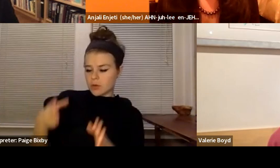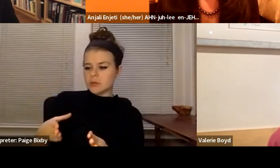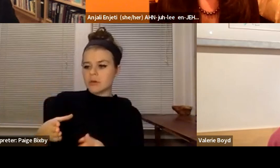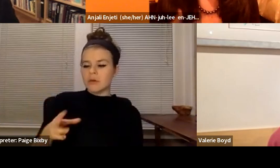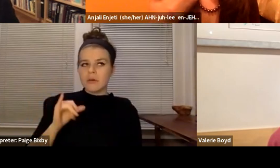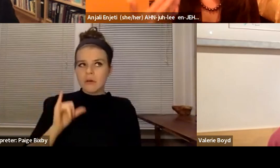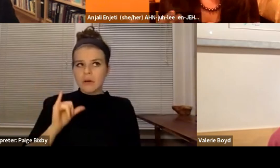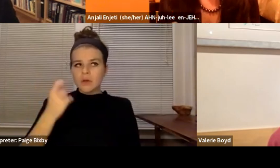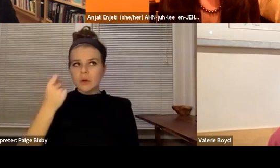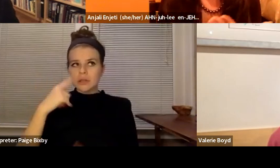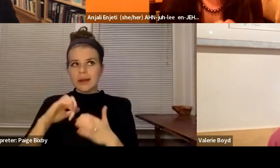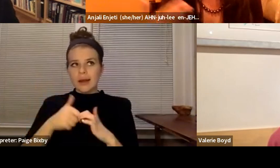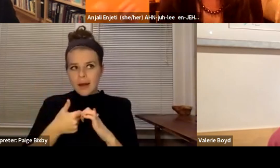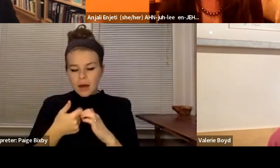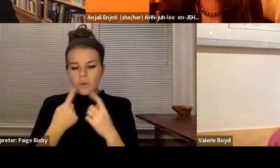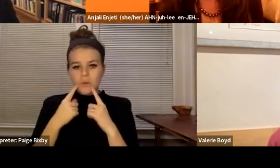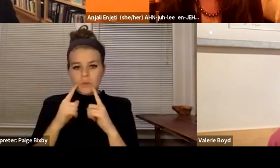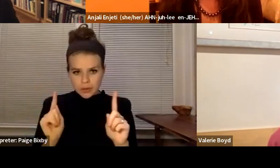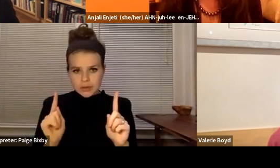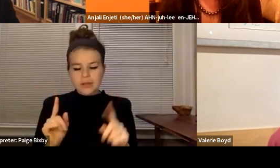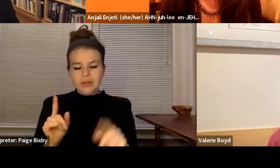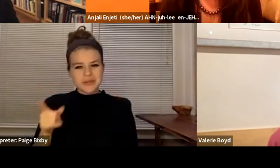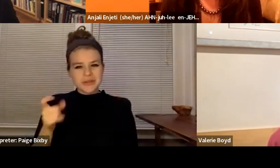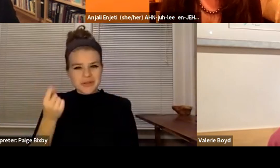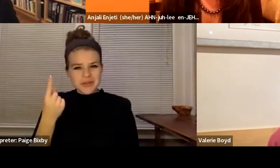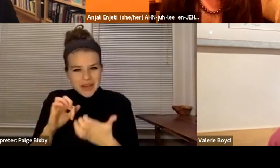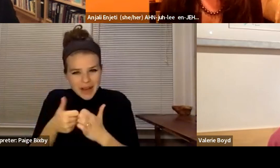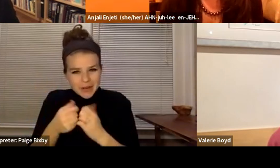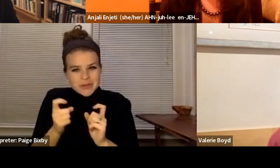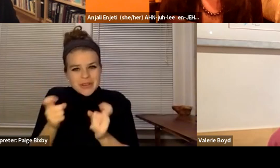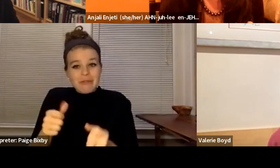it works and you understand how to give other writers